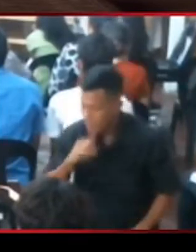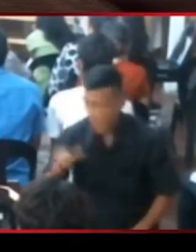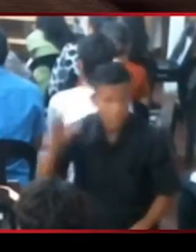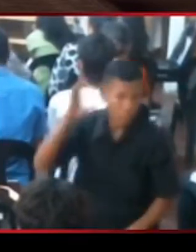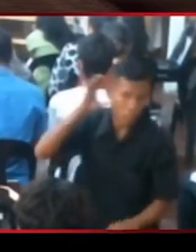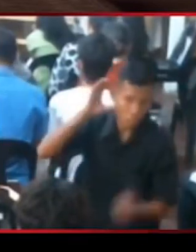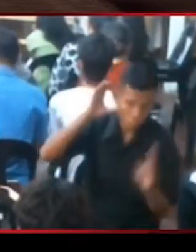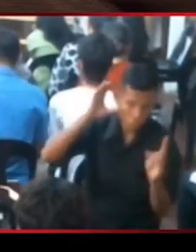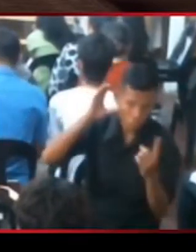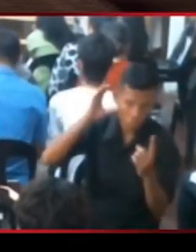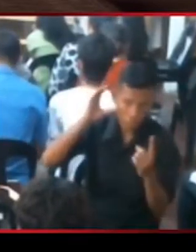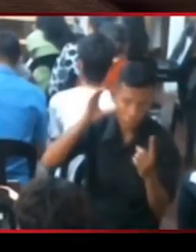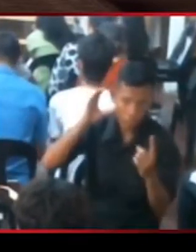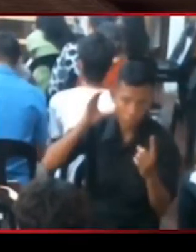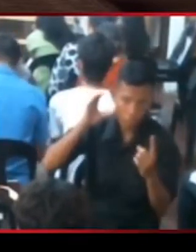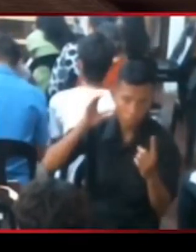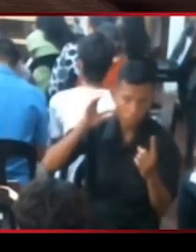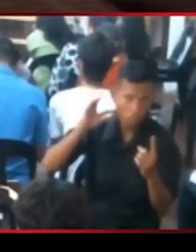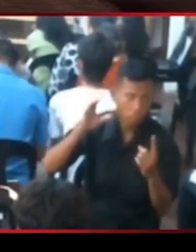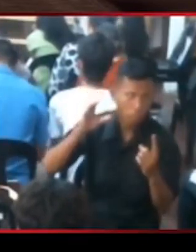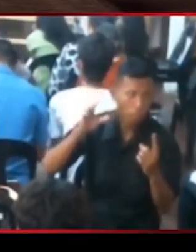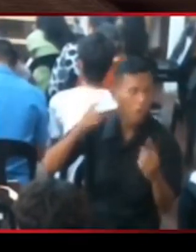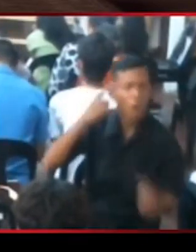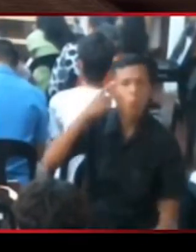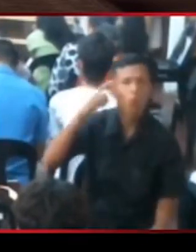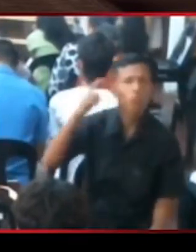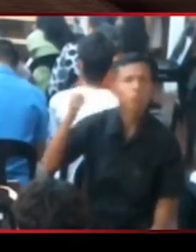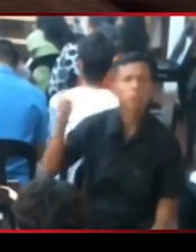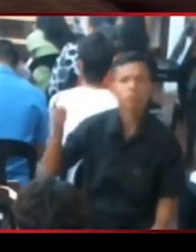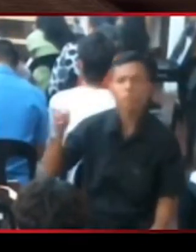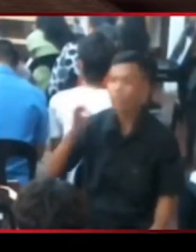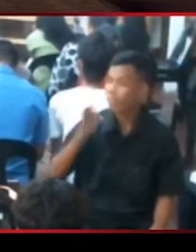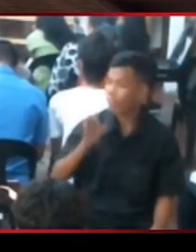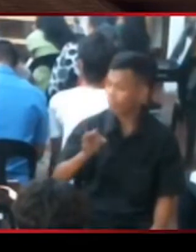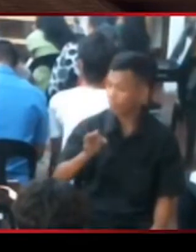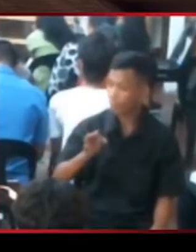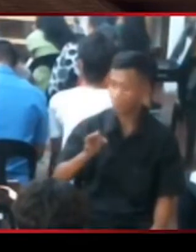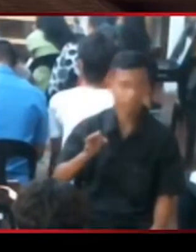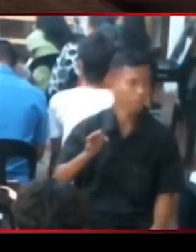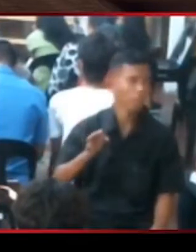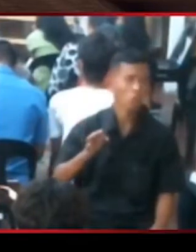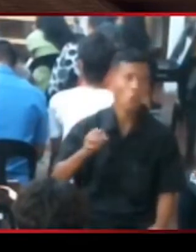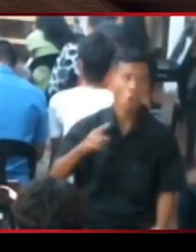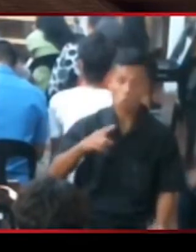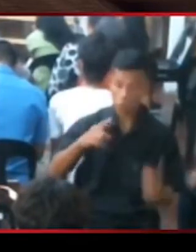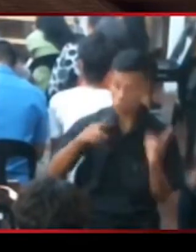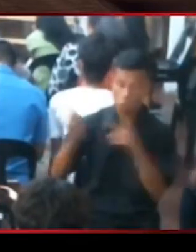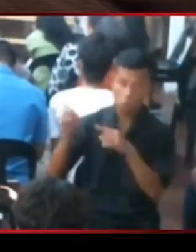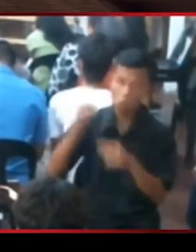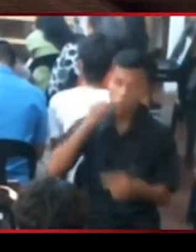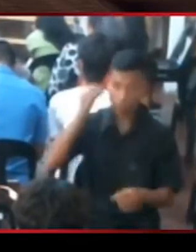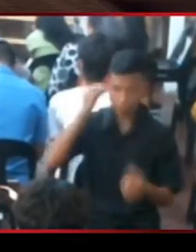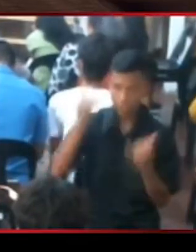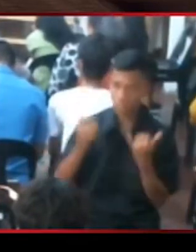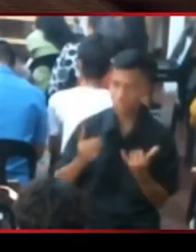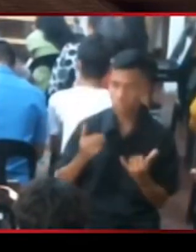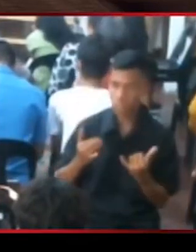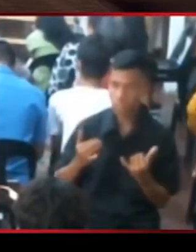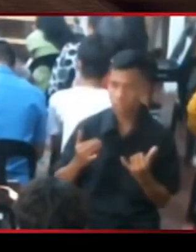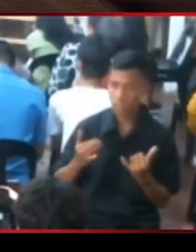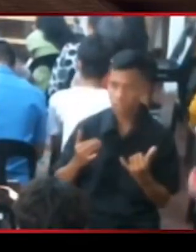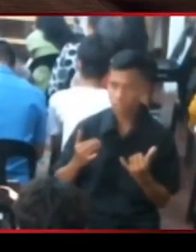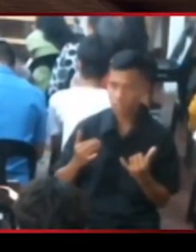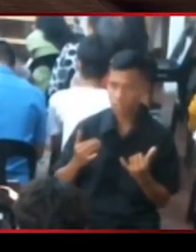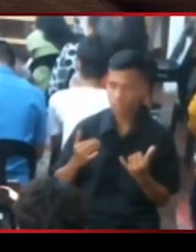only. I wonder if when you go home today, and I